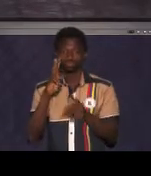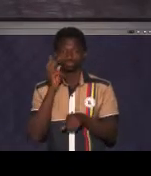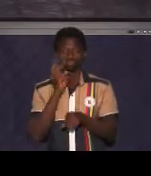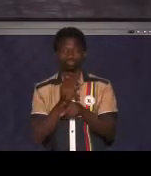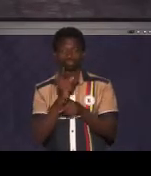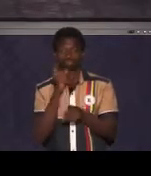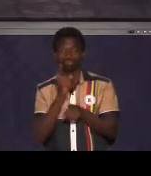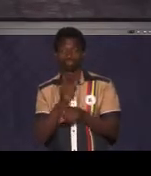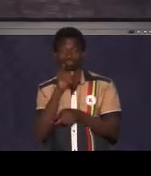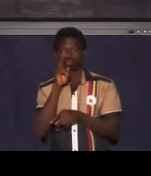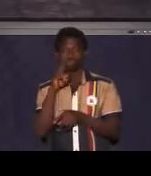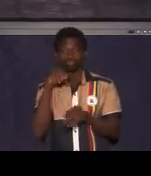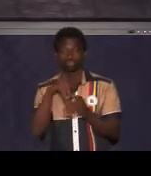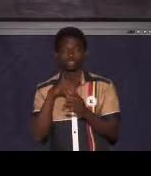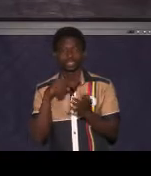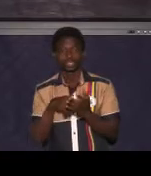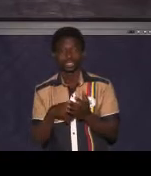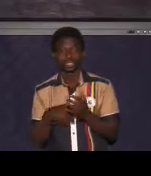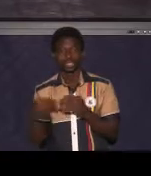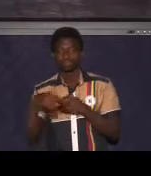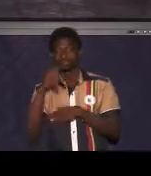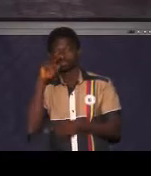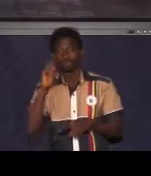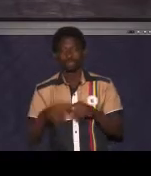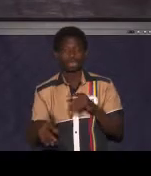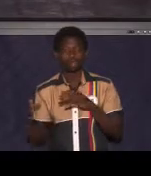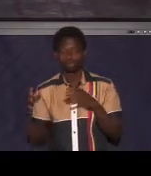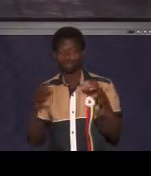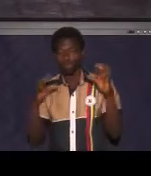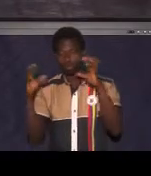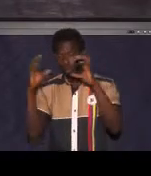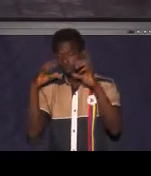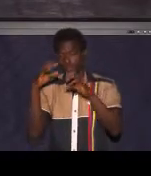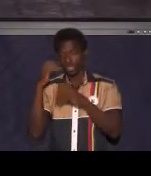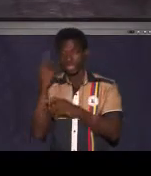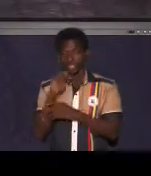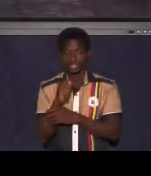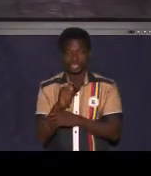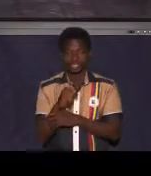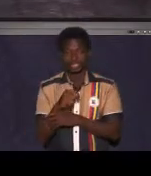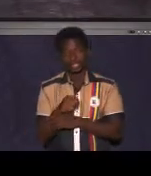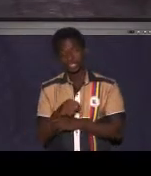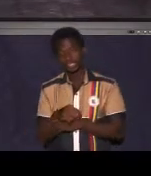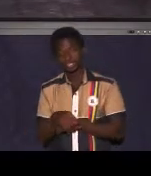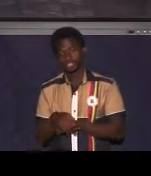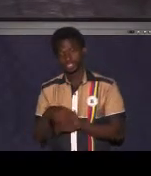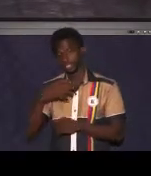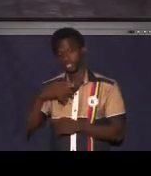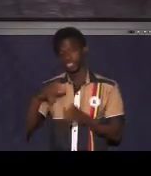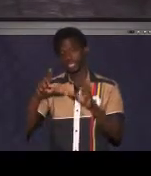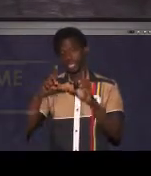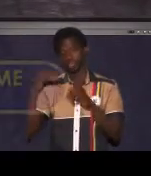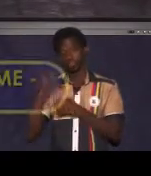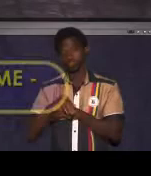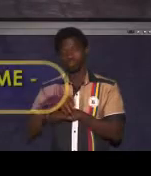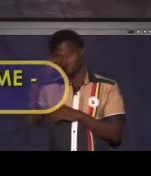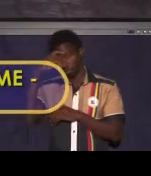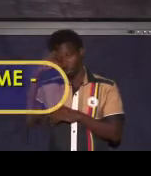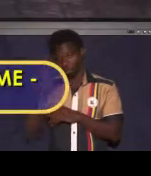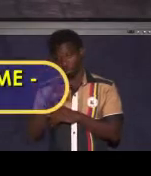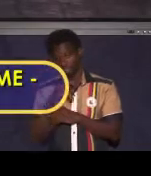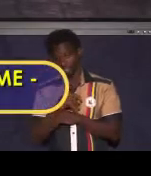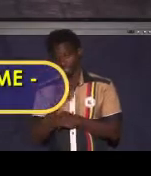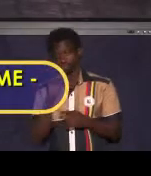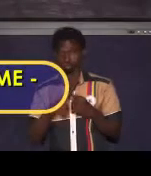this room, you can compare the temperature that we will have when comparing with, let's